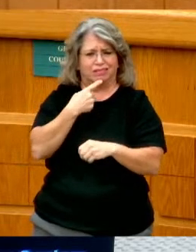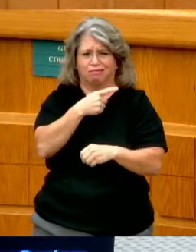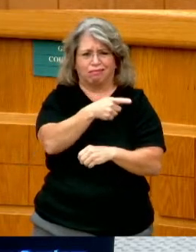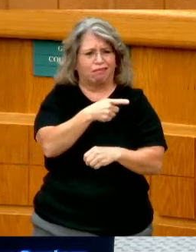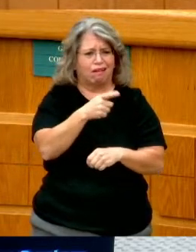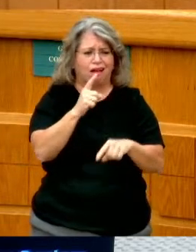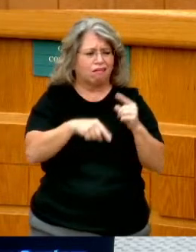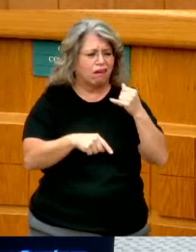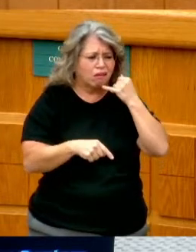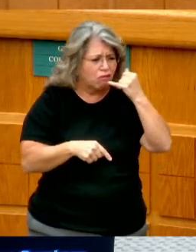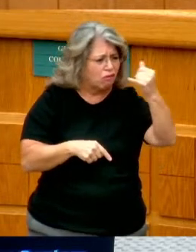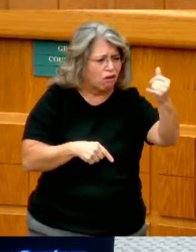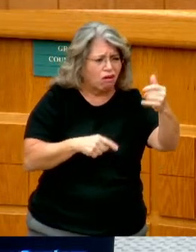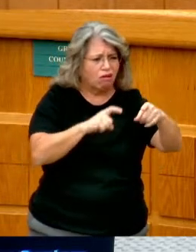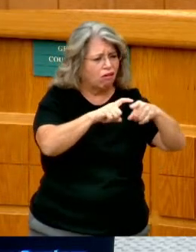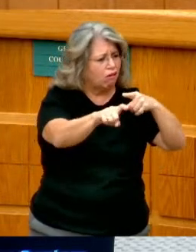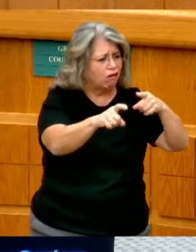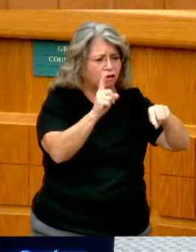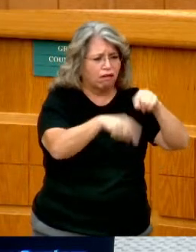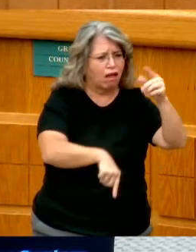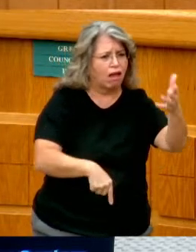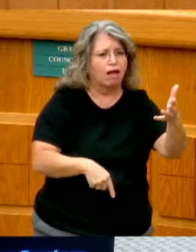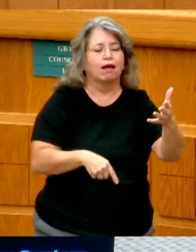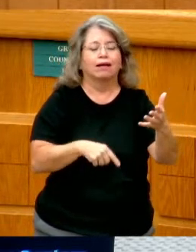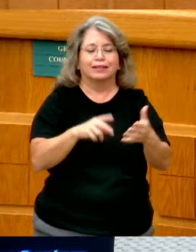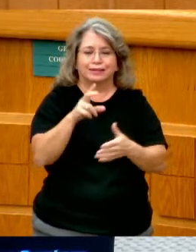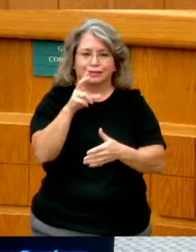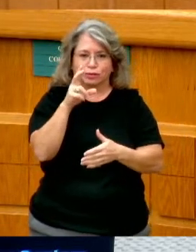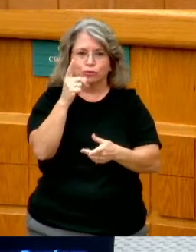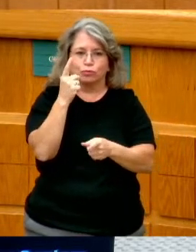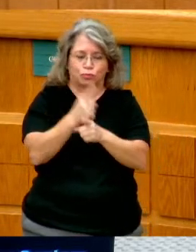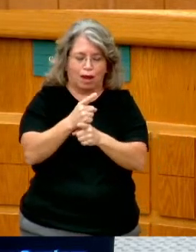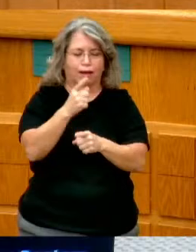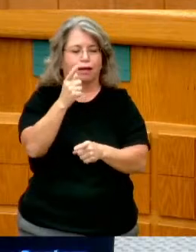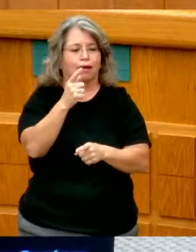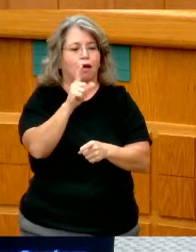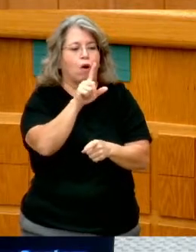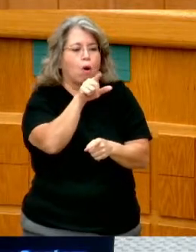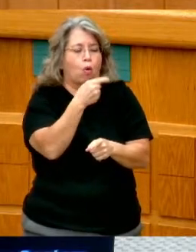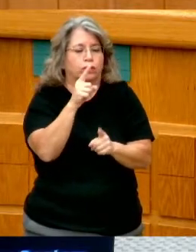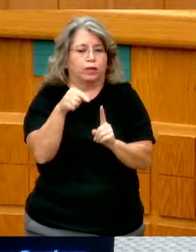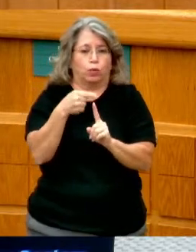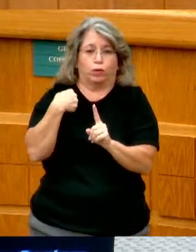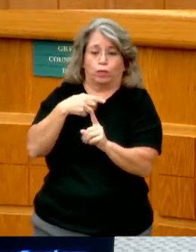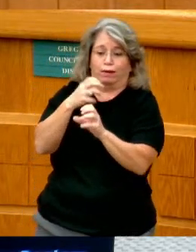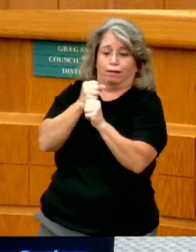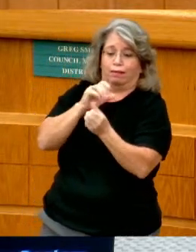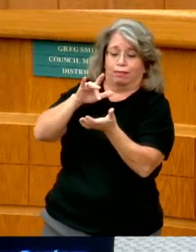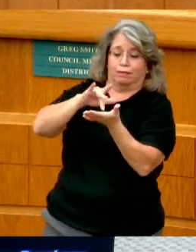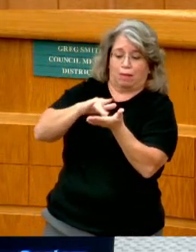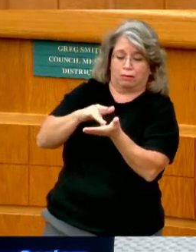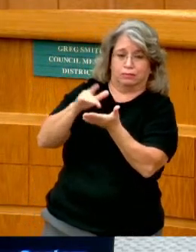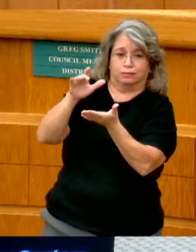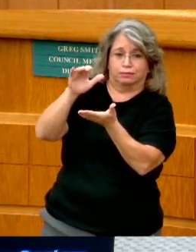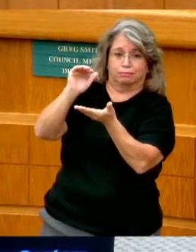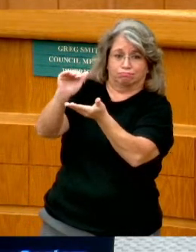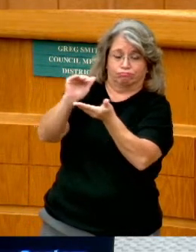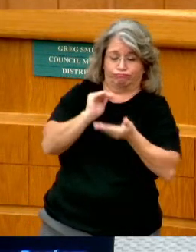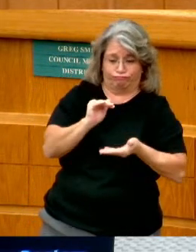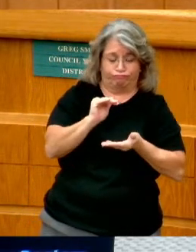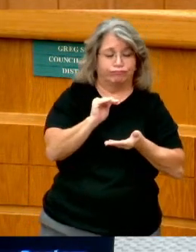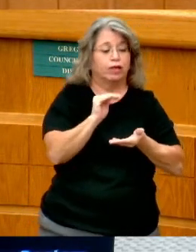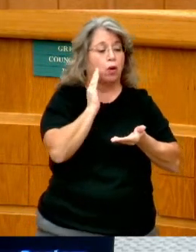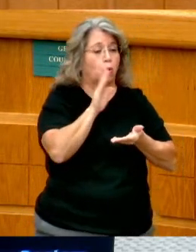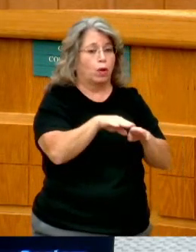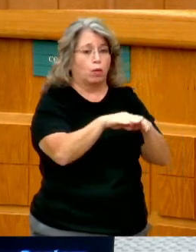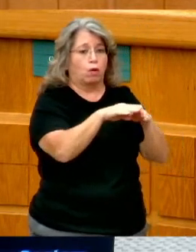open. Well, it's not. As I said, it is only when we get the vaccinations in. But it is a program